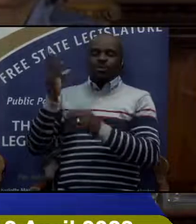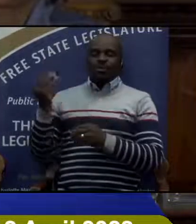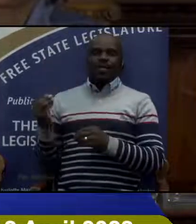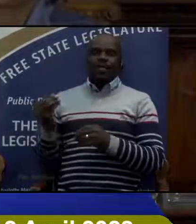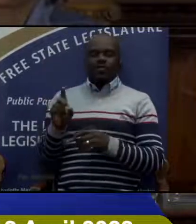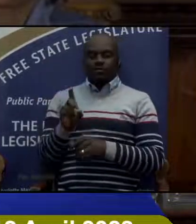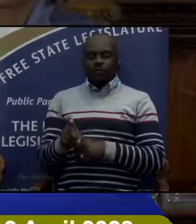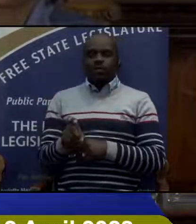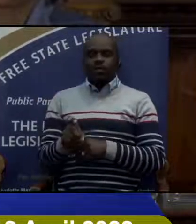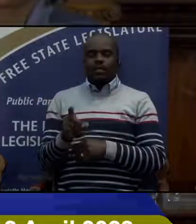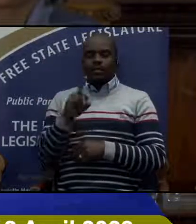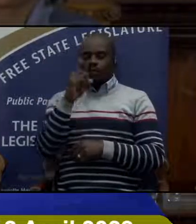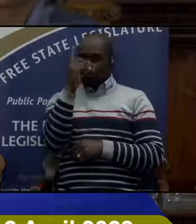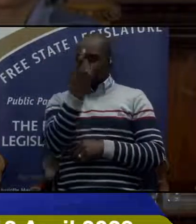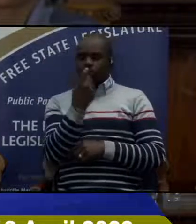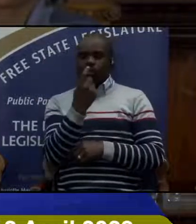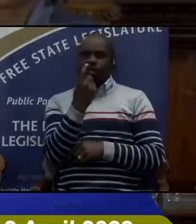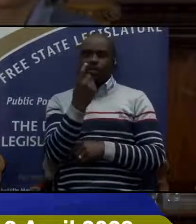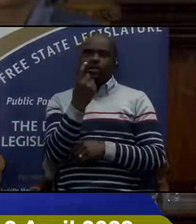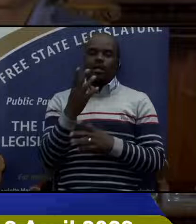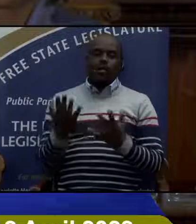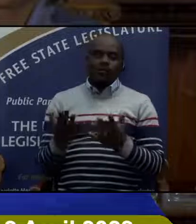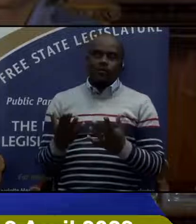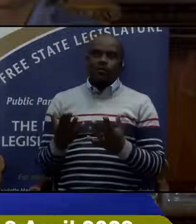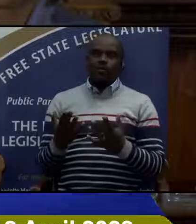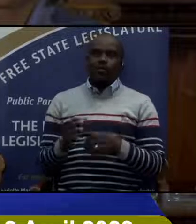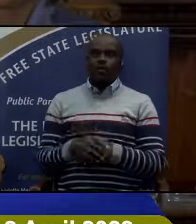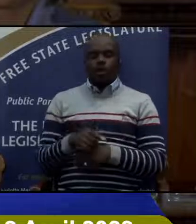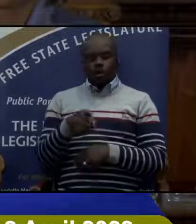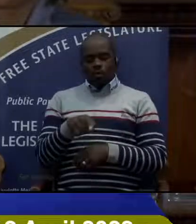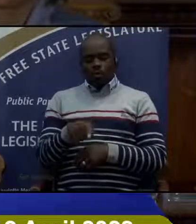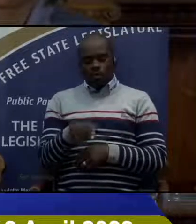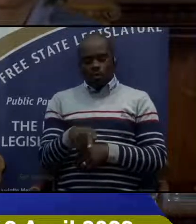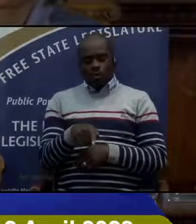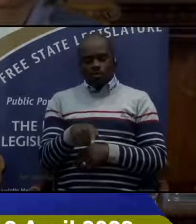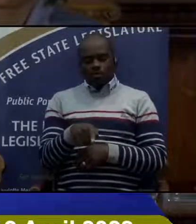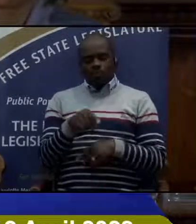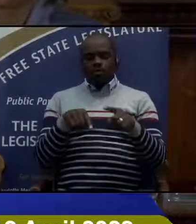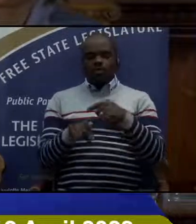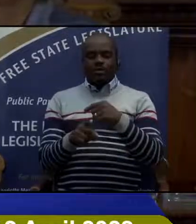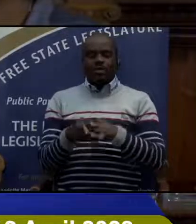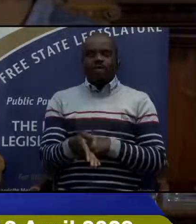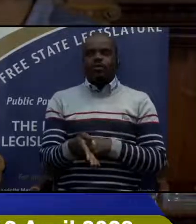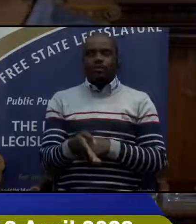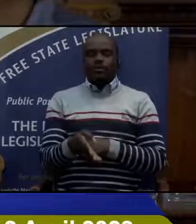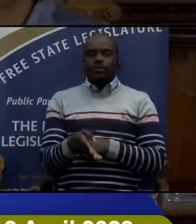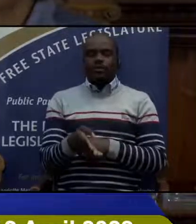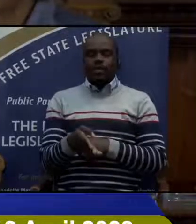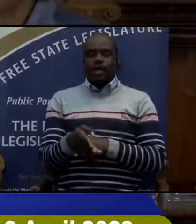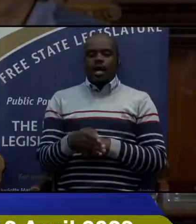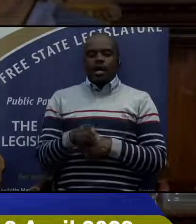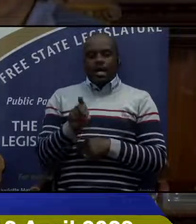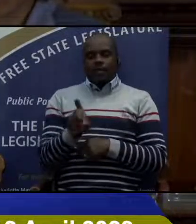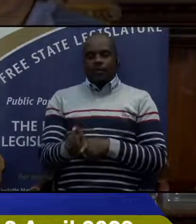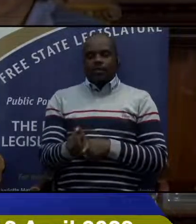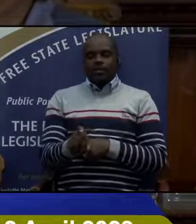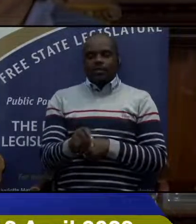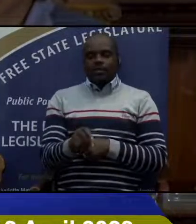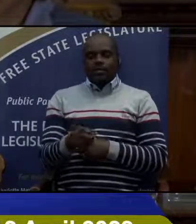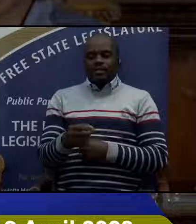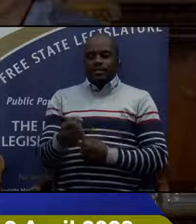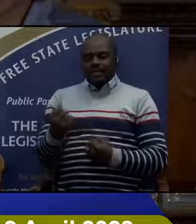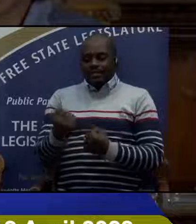ourselves, does a bourgeoisie or a capitalist society support the development of young people, or it's just